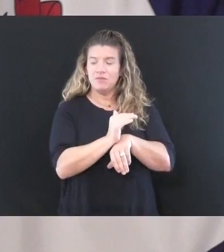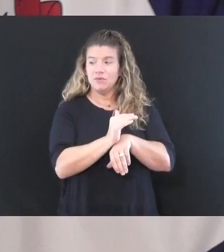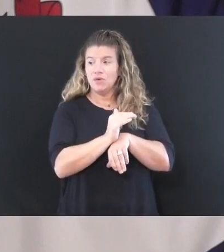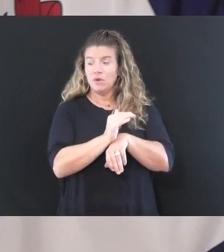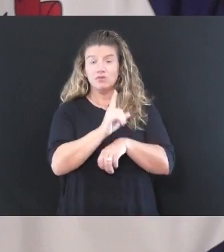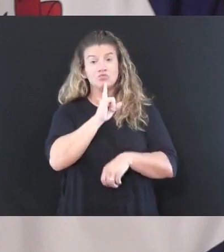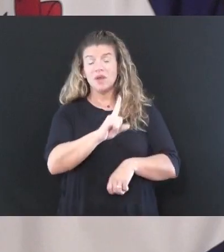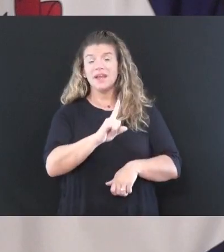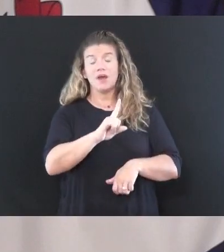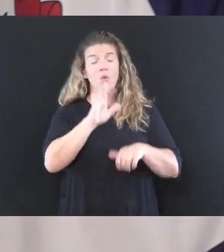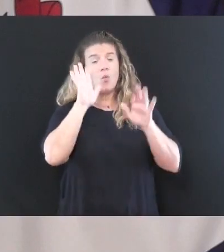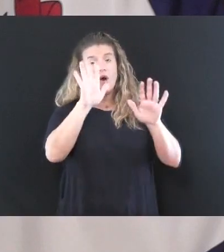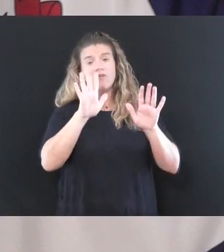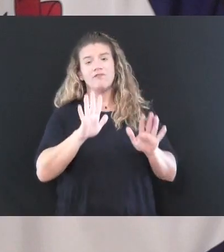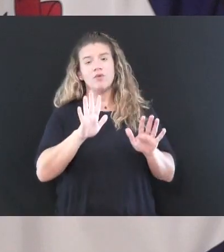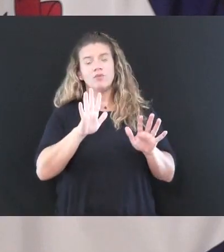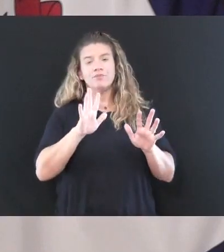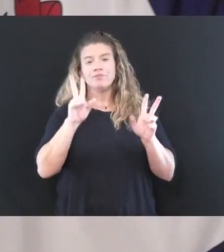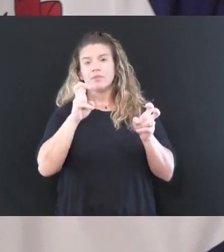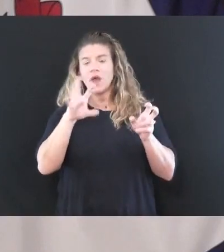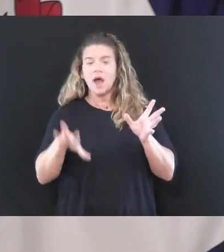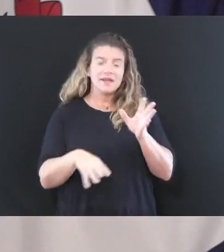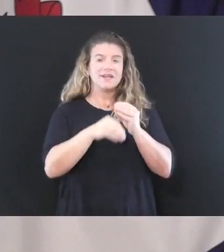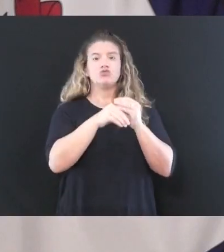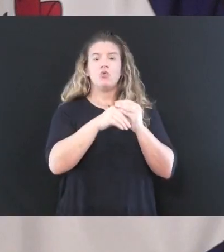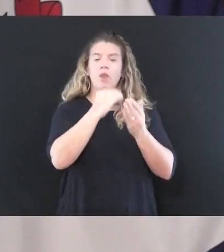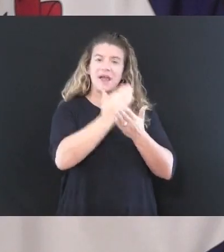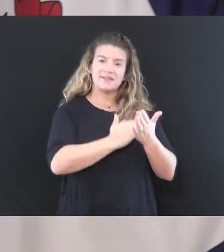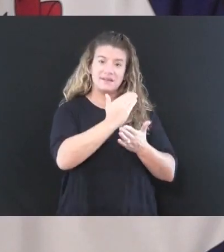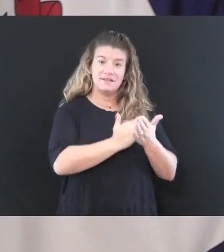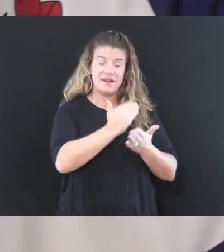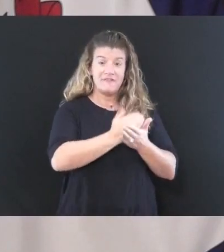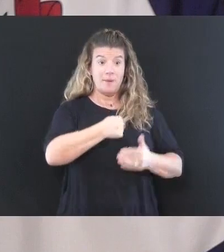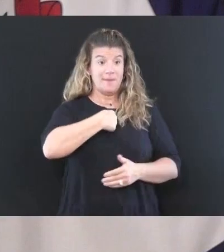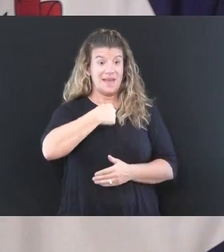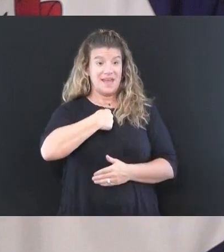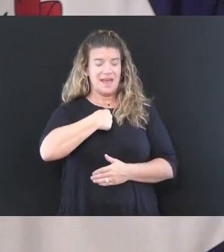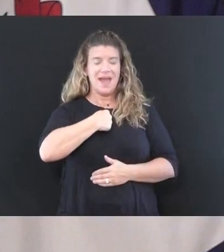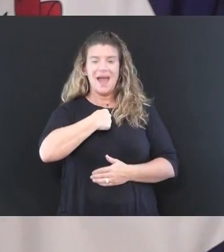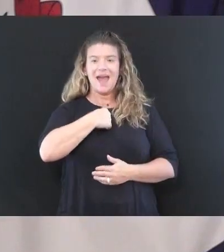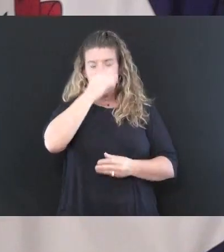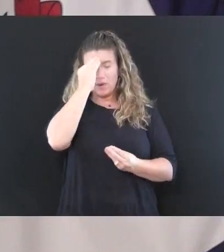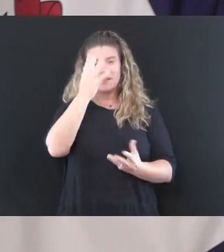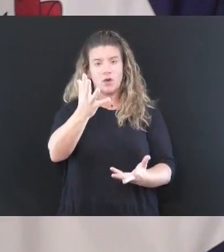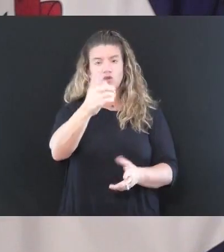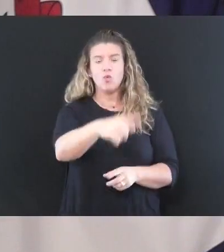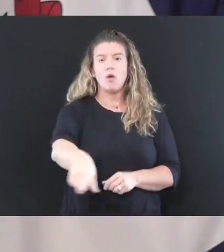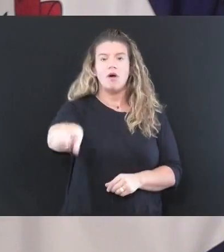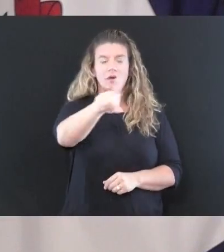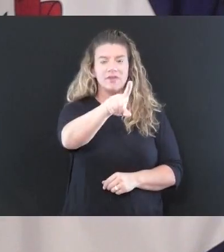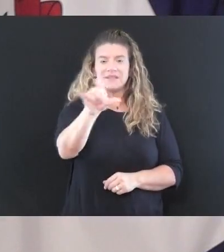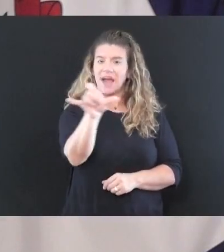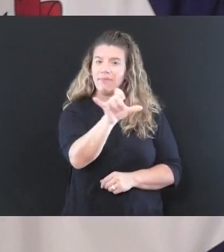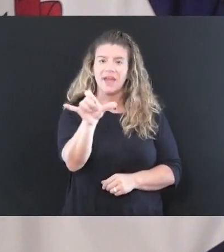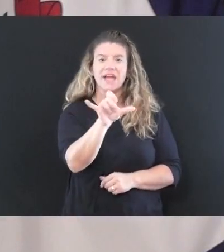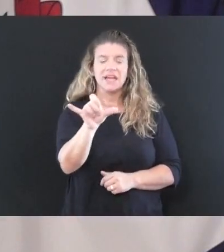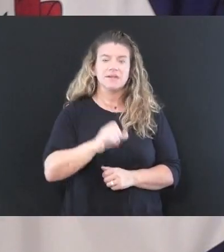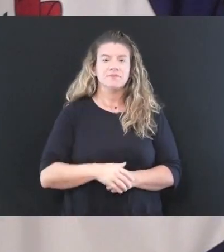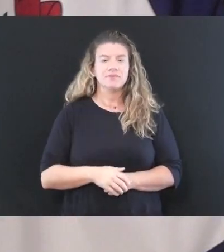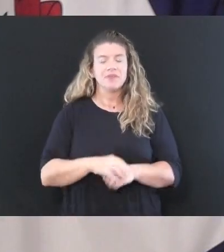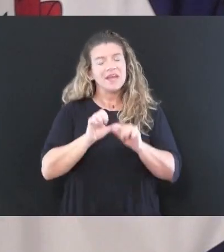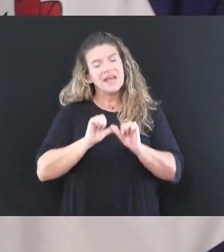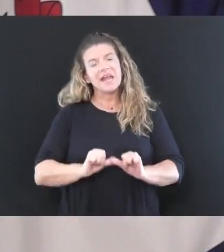wonderful additional lesson to me and to all of us, all of you out there, to